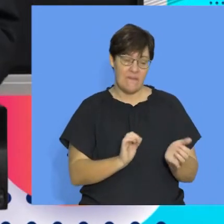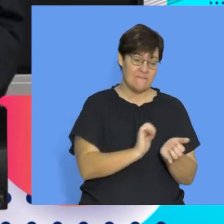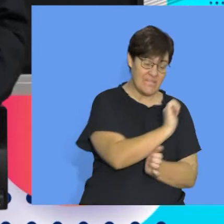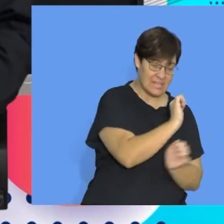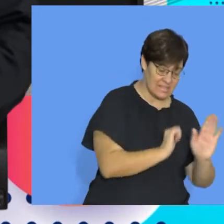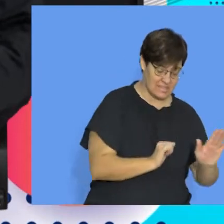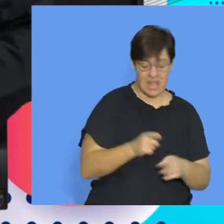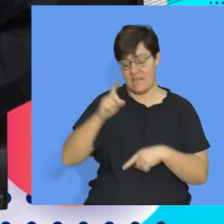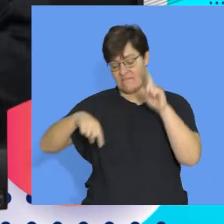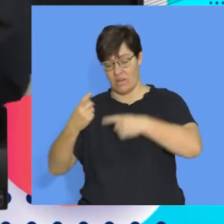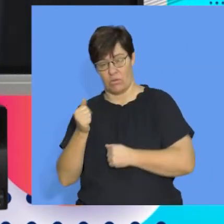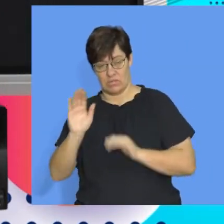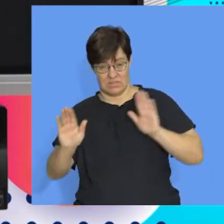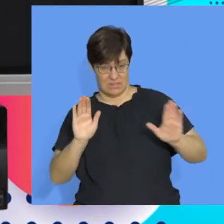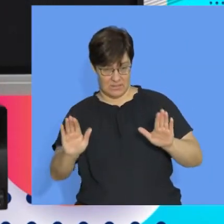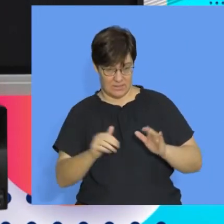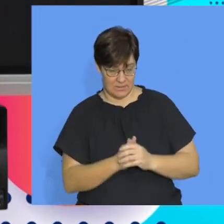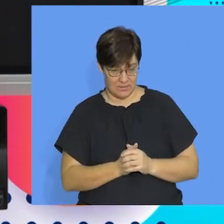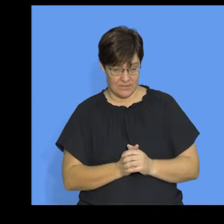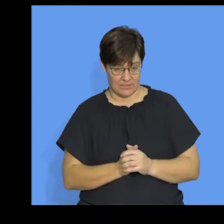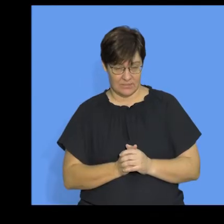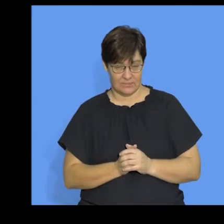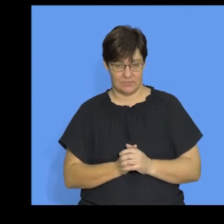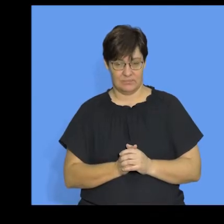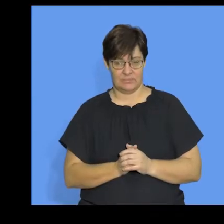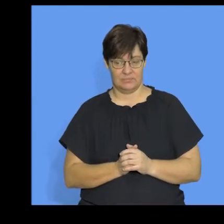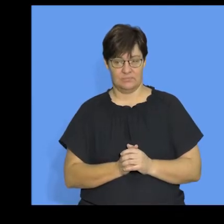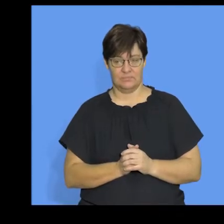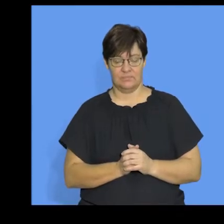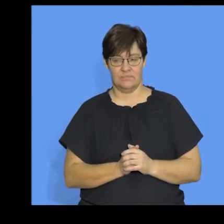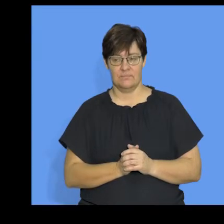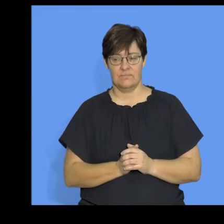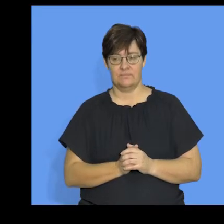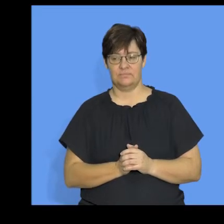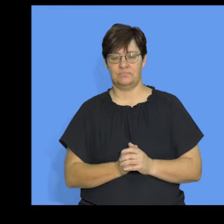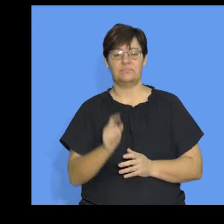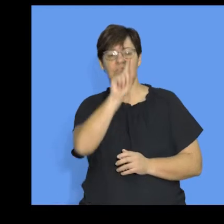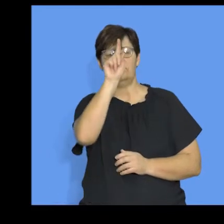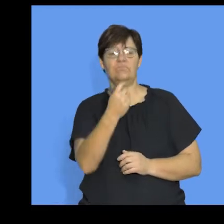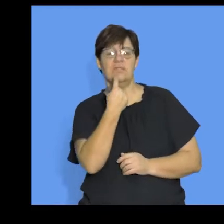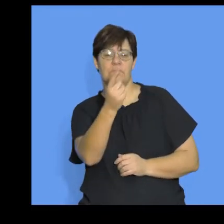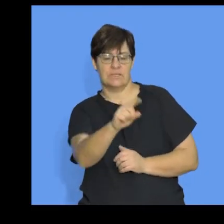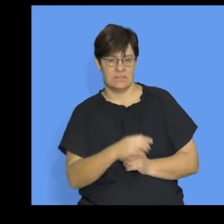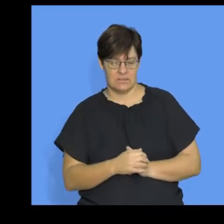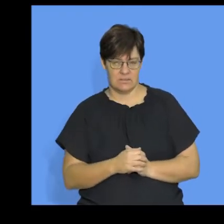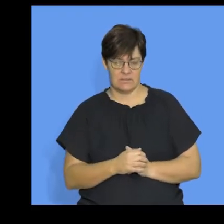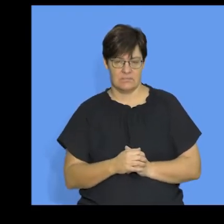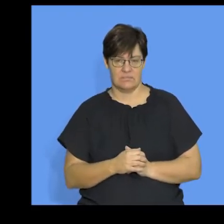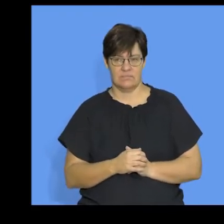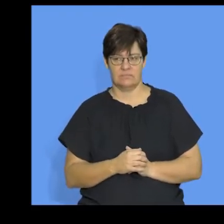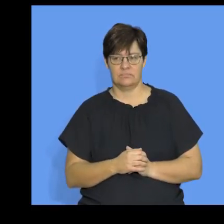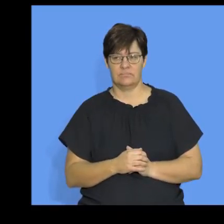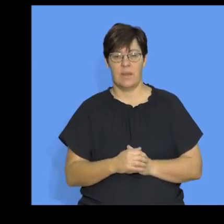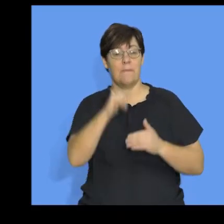and variable cost. Okay, so the question now says, these are the average